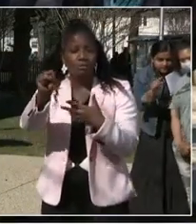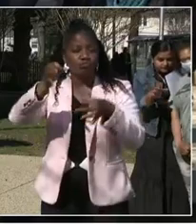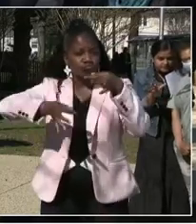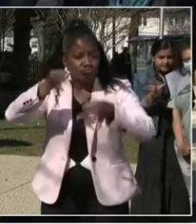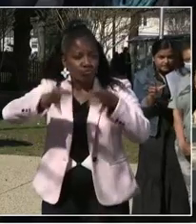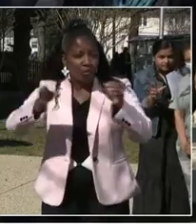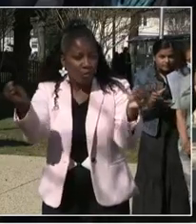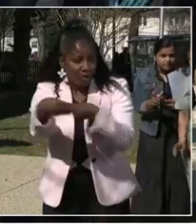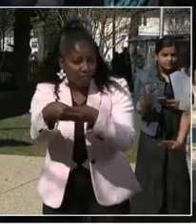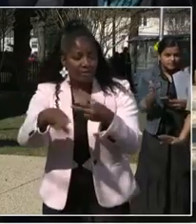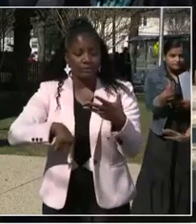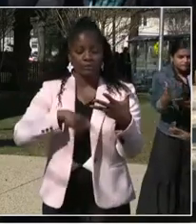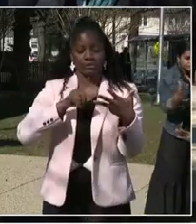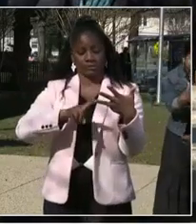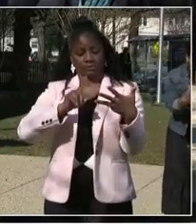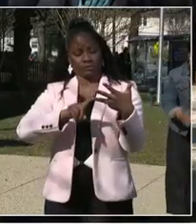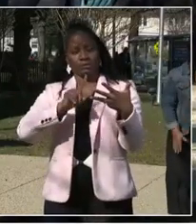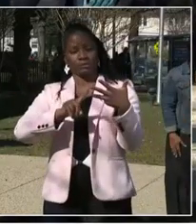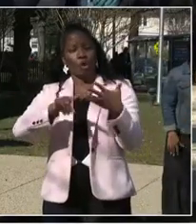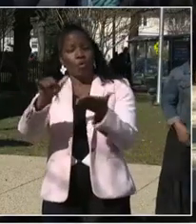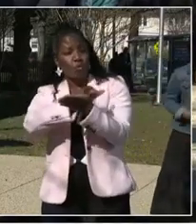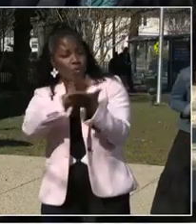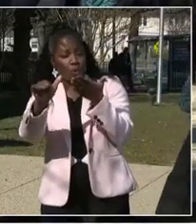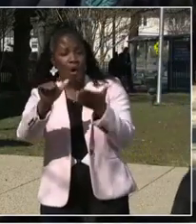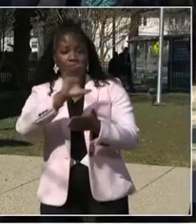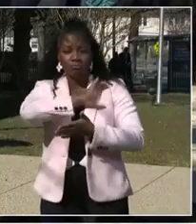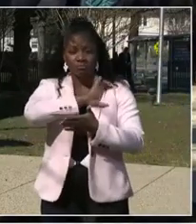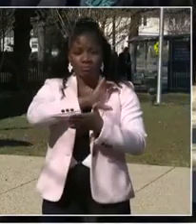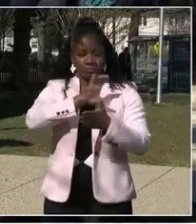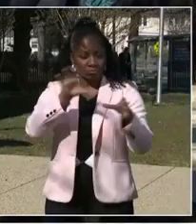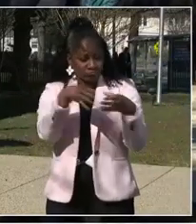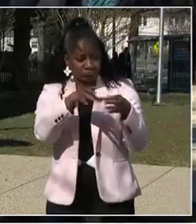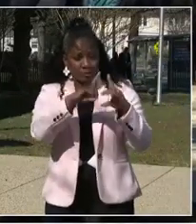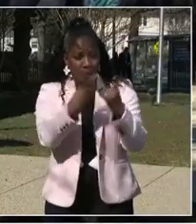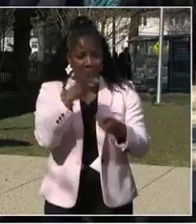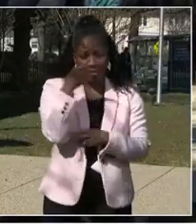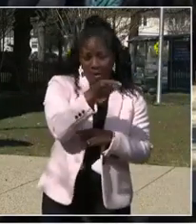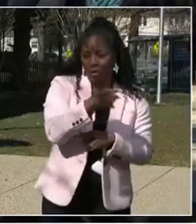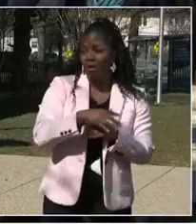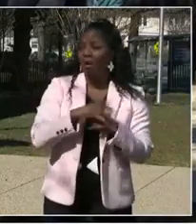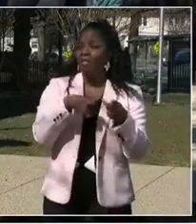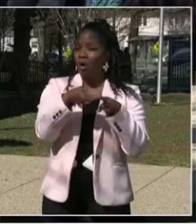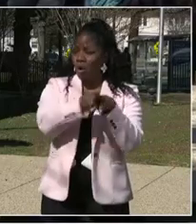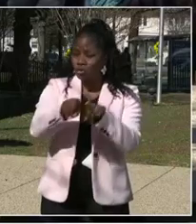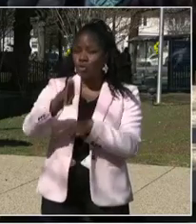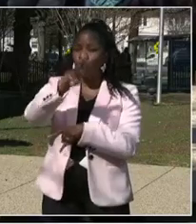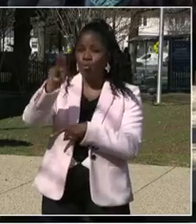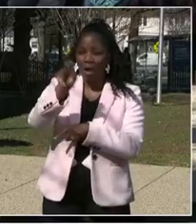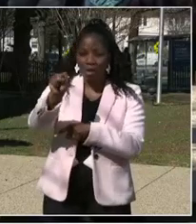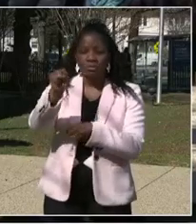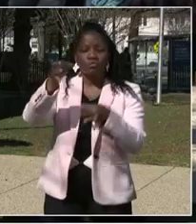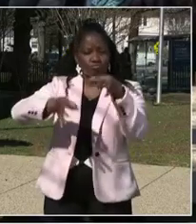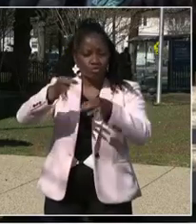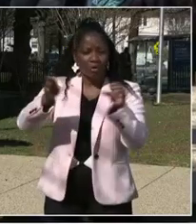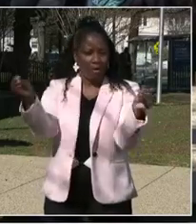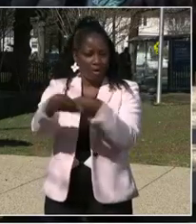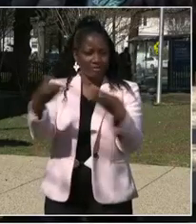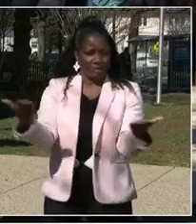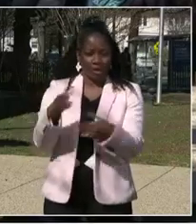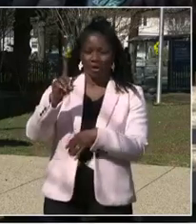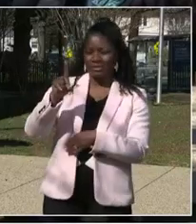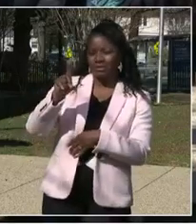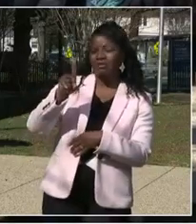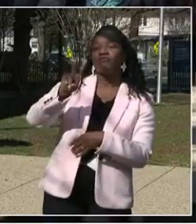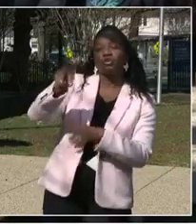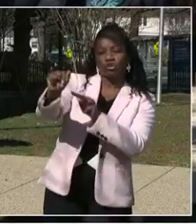the New York City Police Department, as well as the United States Attorney's Office, the District of Virginia,